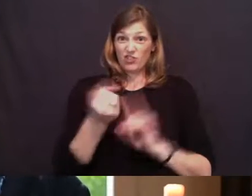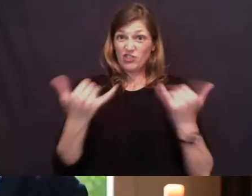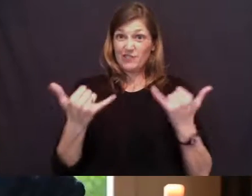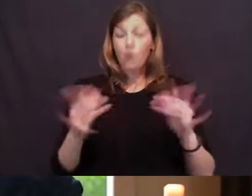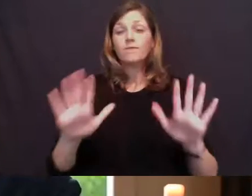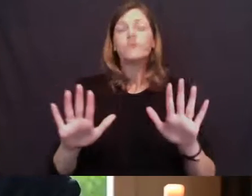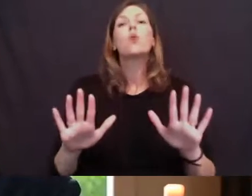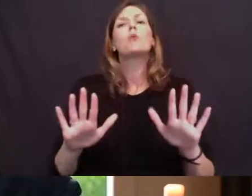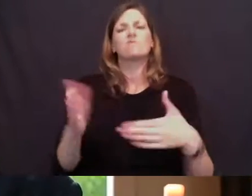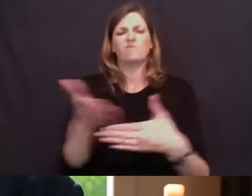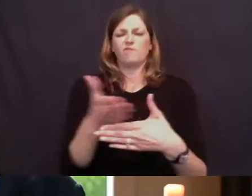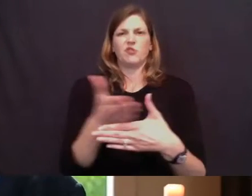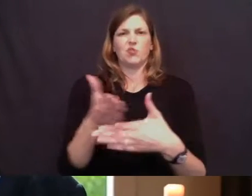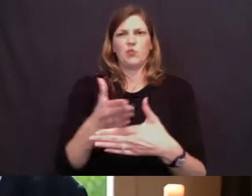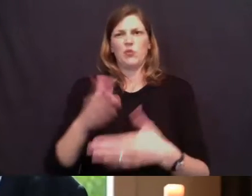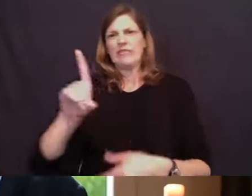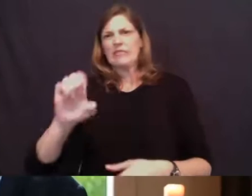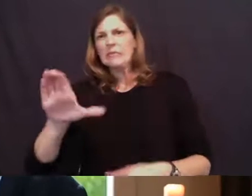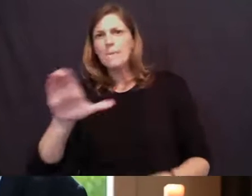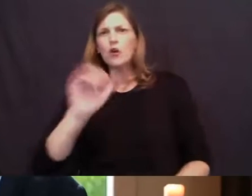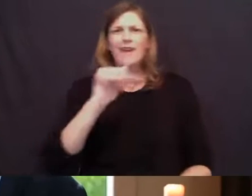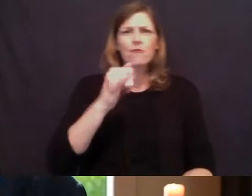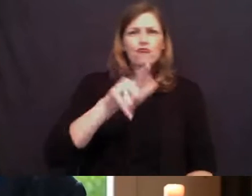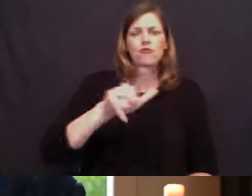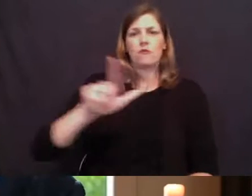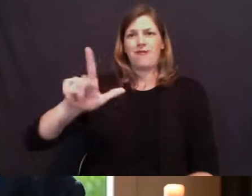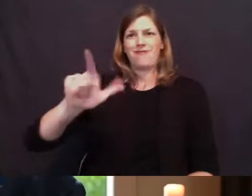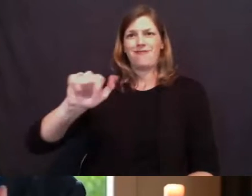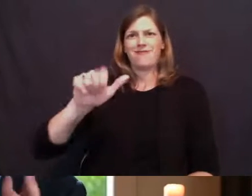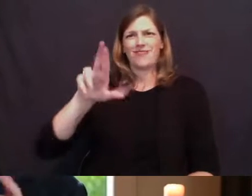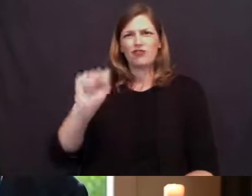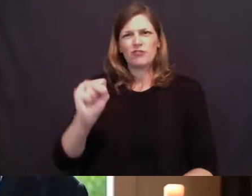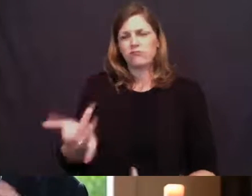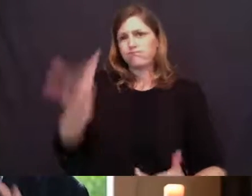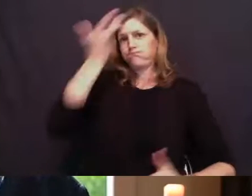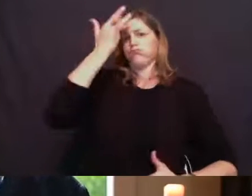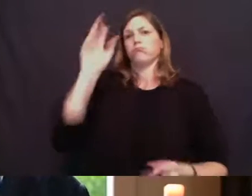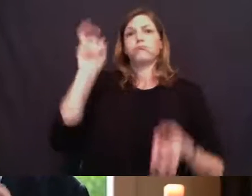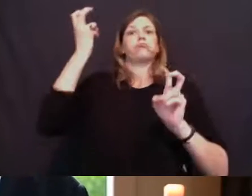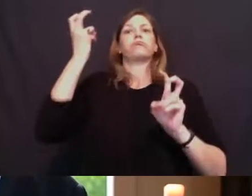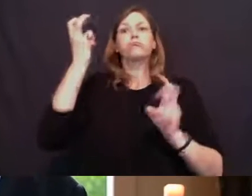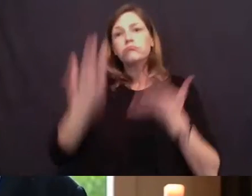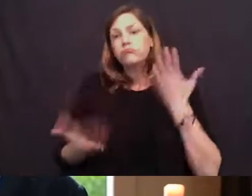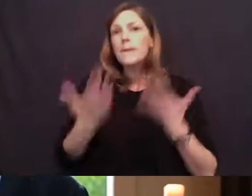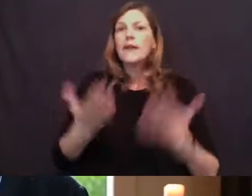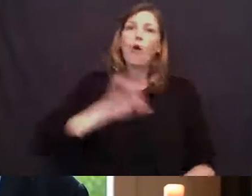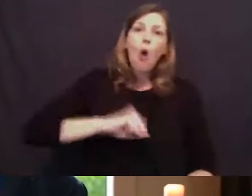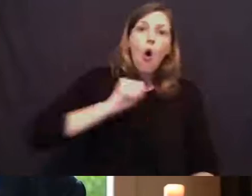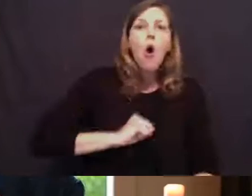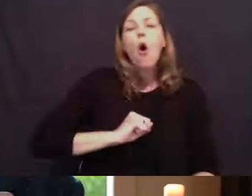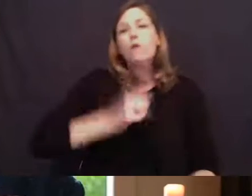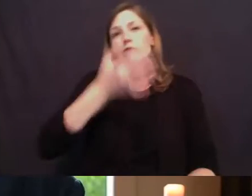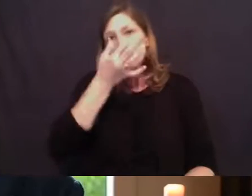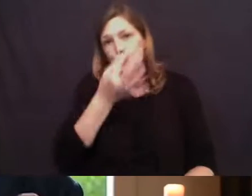somewhere between December and April, Lazarus gets this illness. And what probably just started out with a cough or a sniffling, it may be